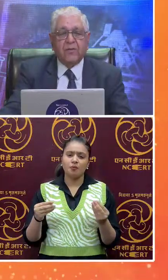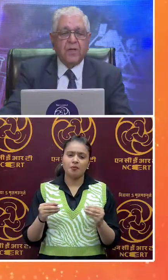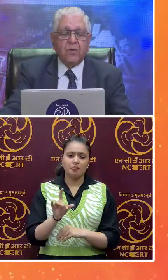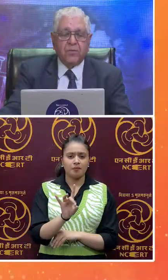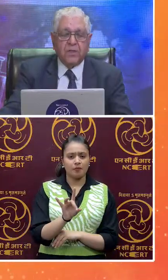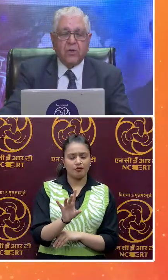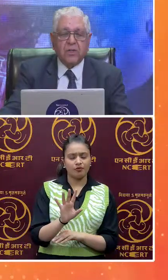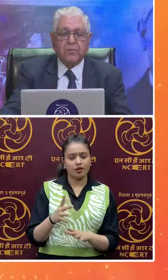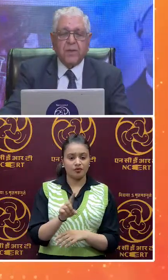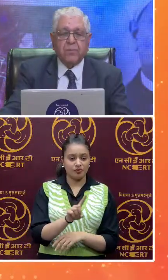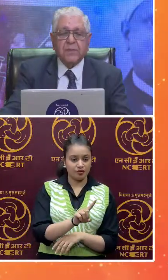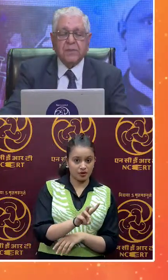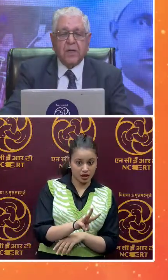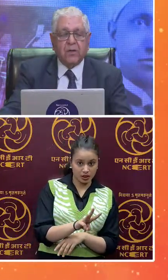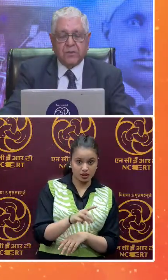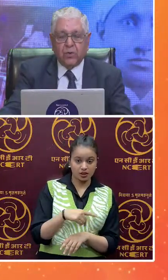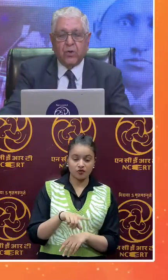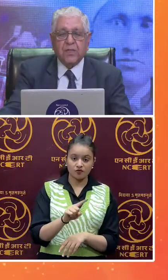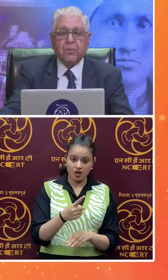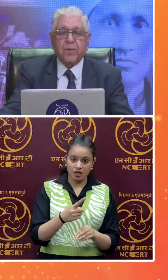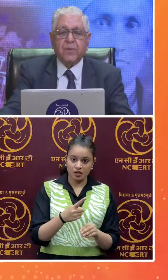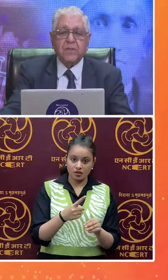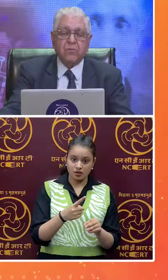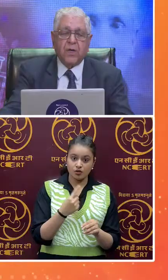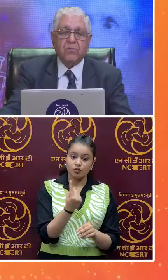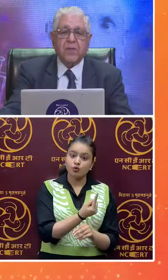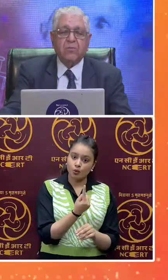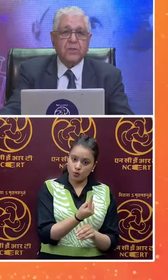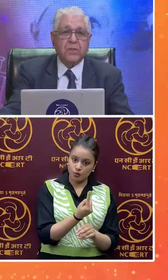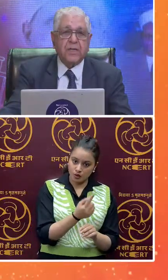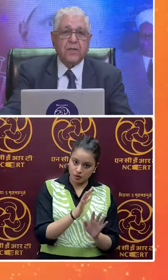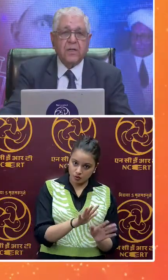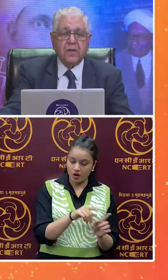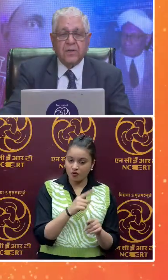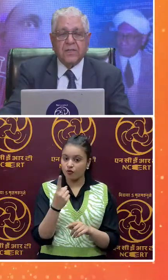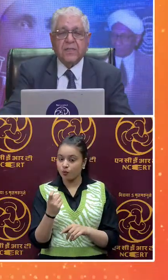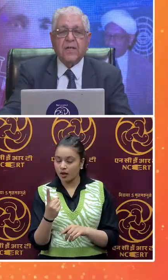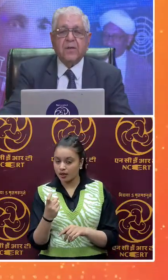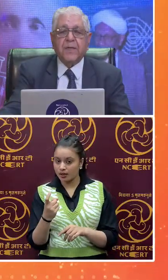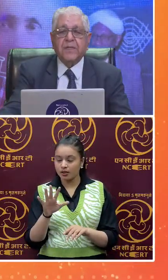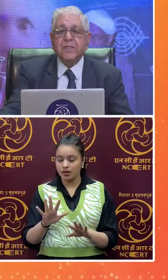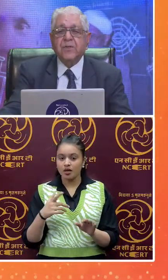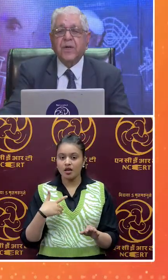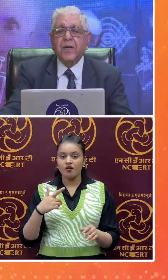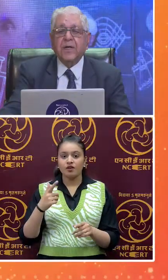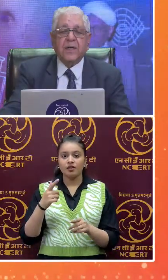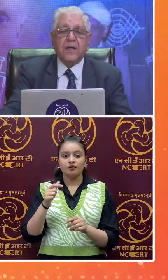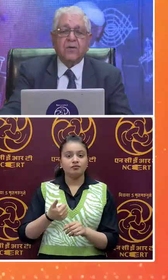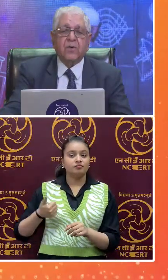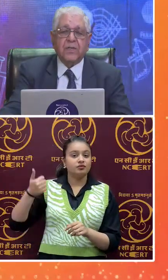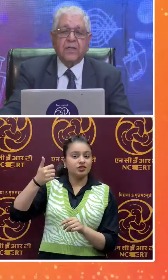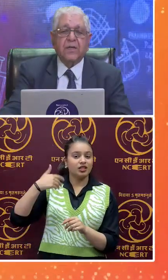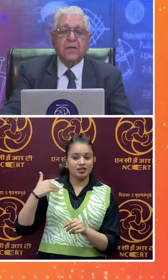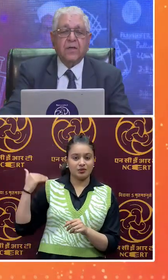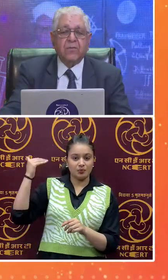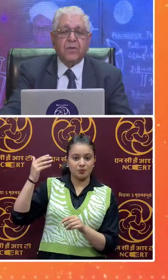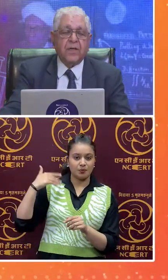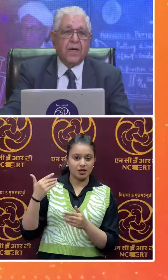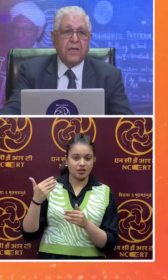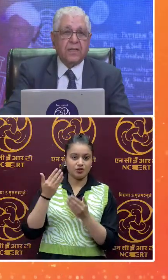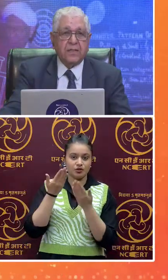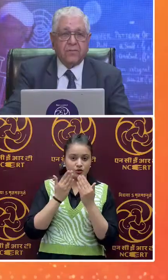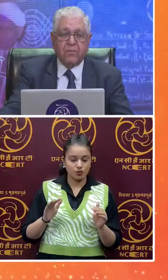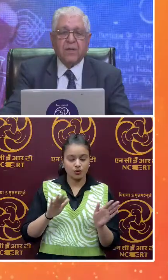13 of them were first author papers, solo author papers. One of them was written with a senior PhD student, and another was written